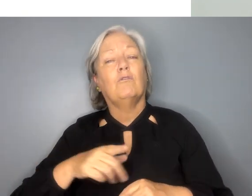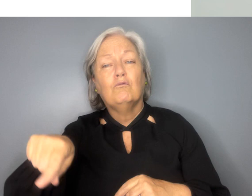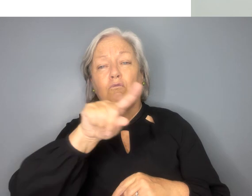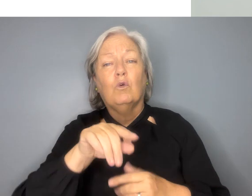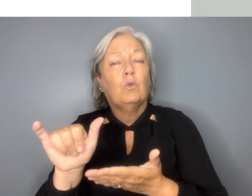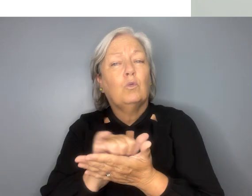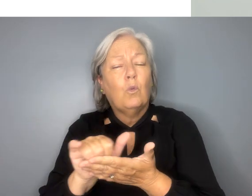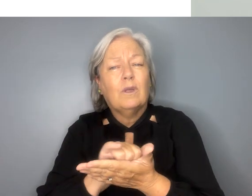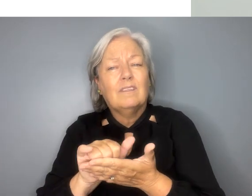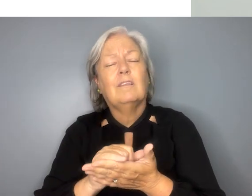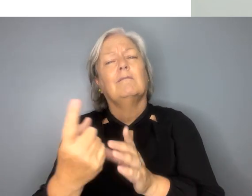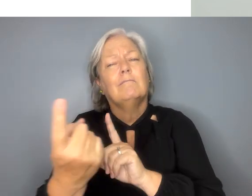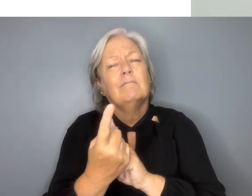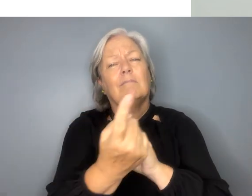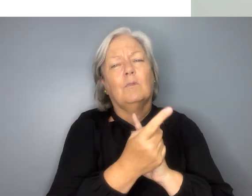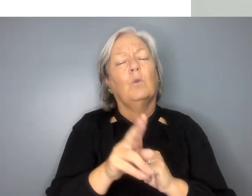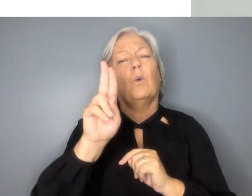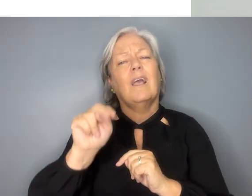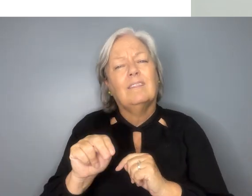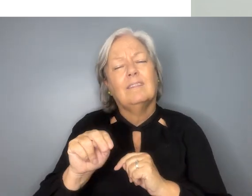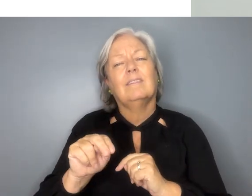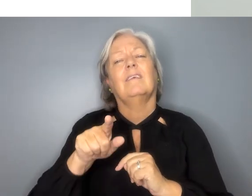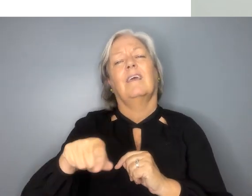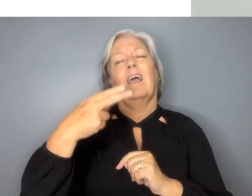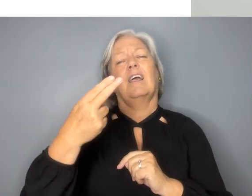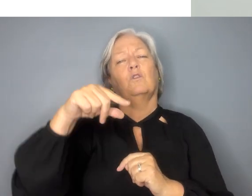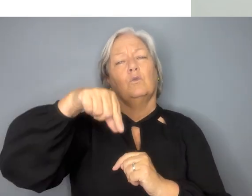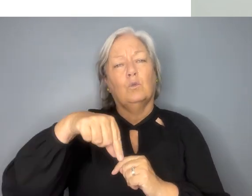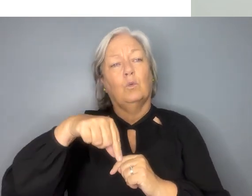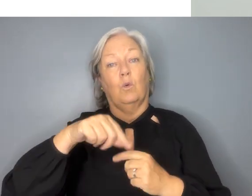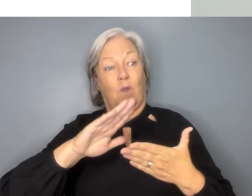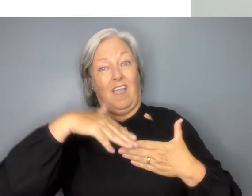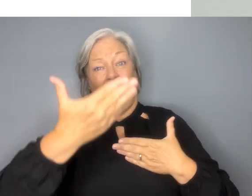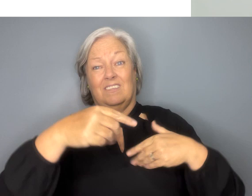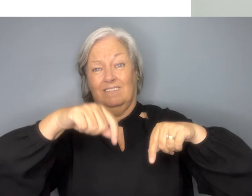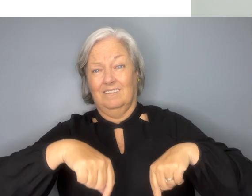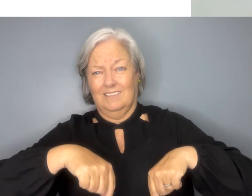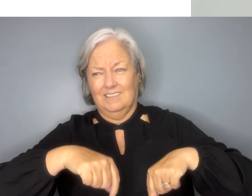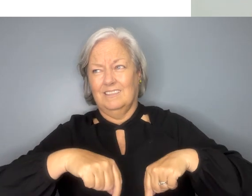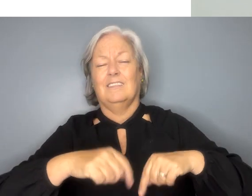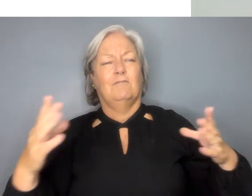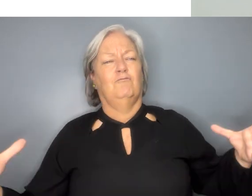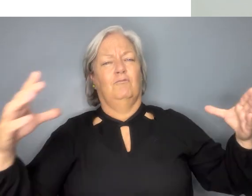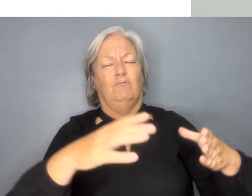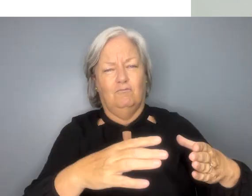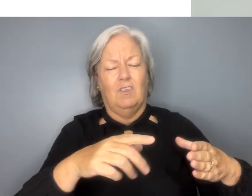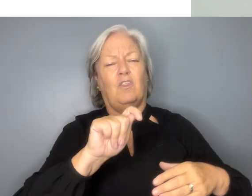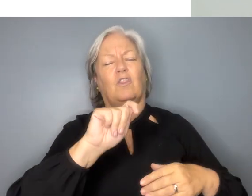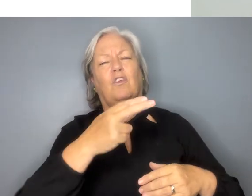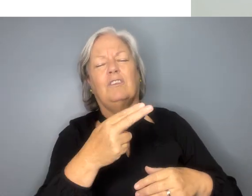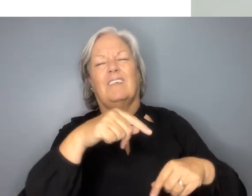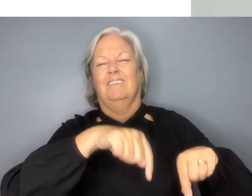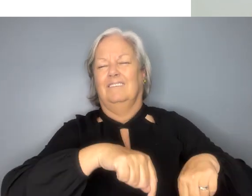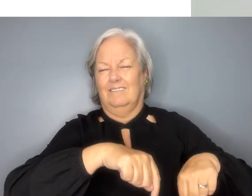We invite anyone in the New York area to meet at the UNHQ security checkpoint after the proceedings today, Thursday,